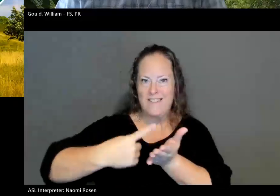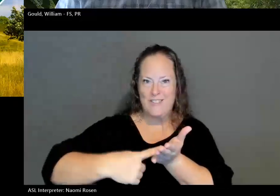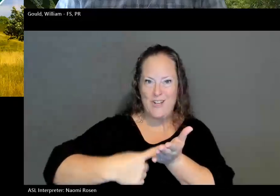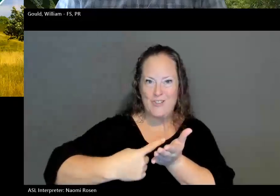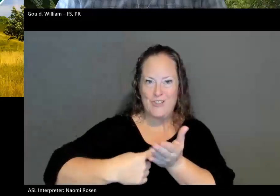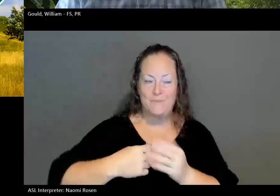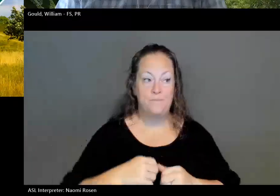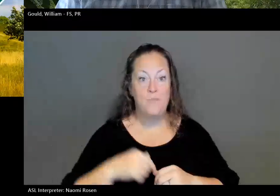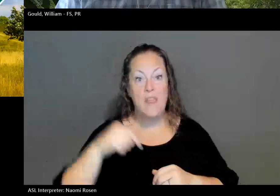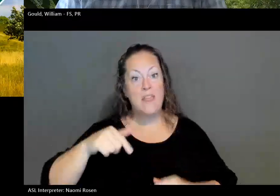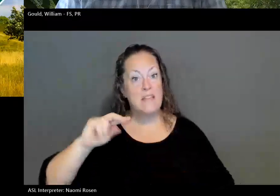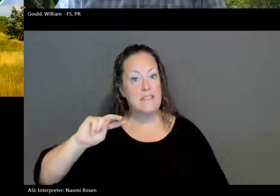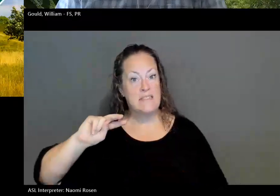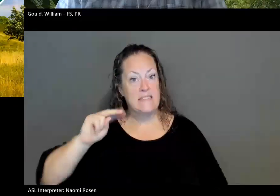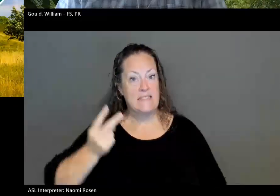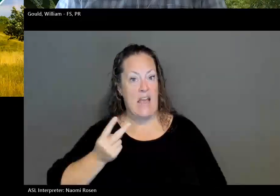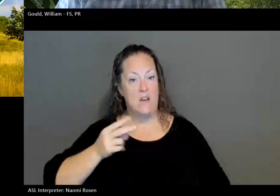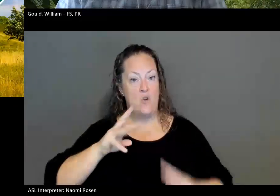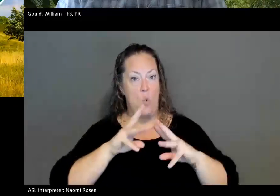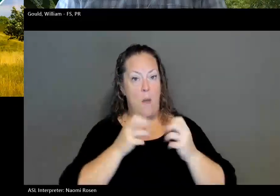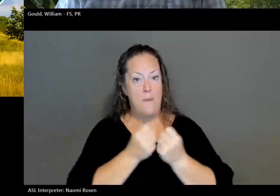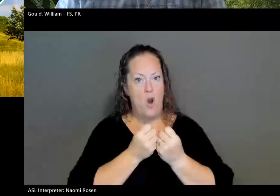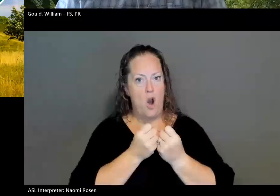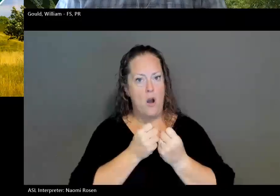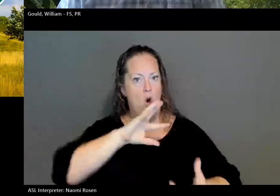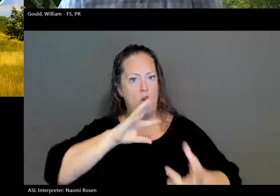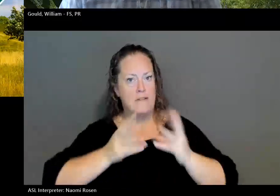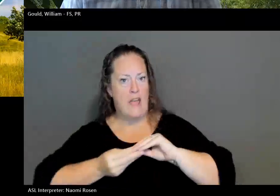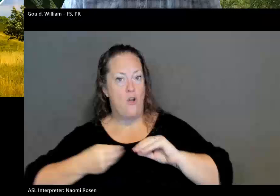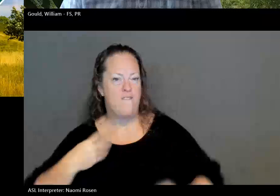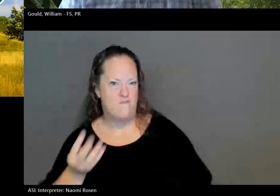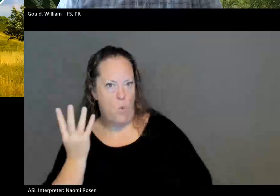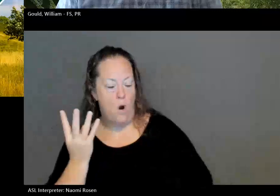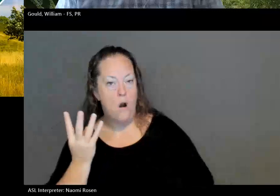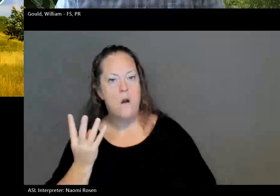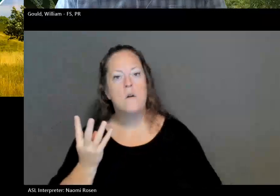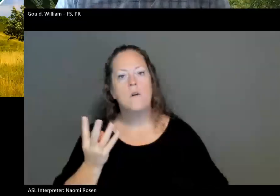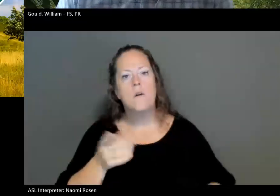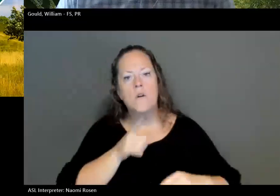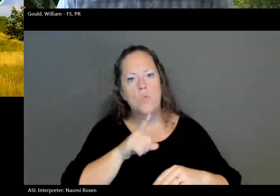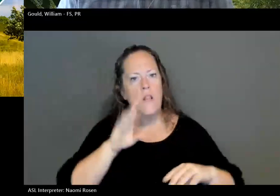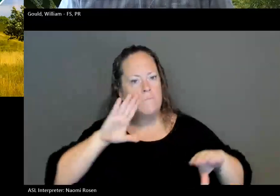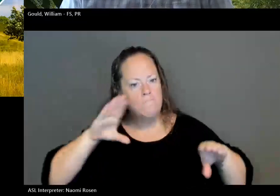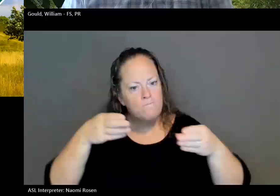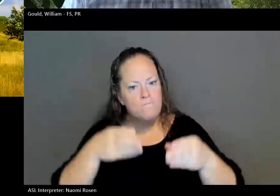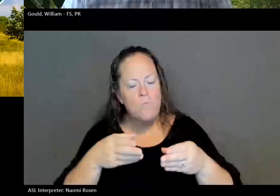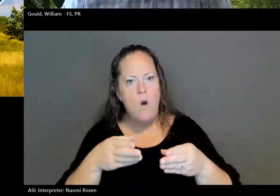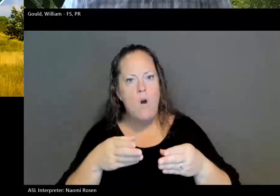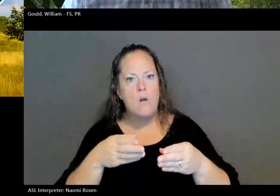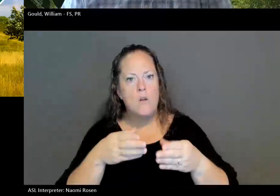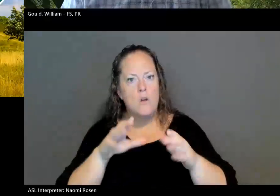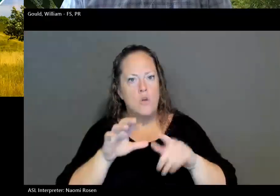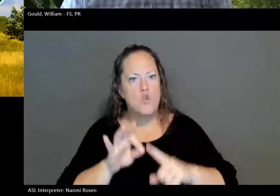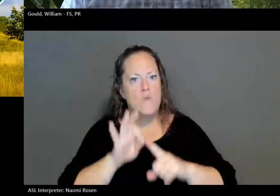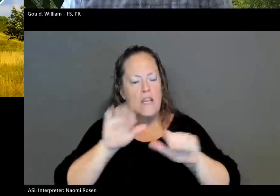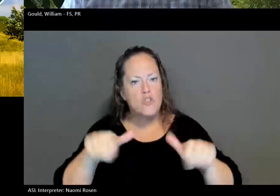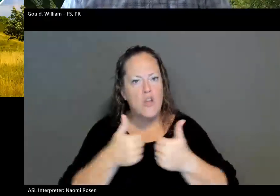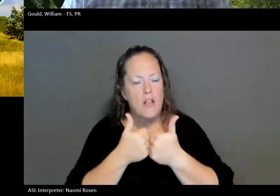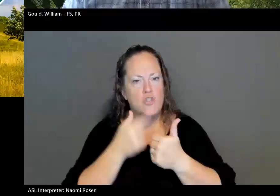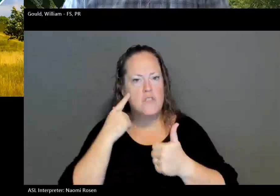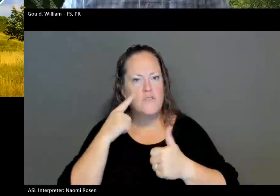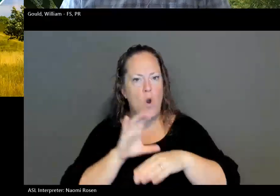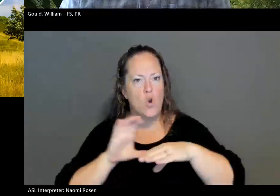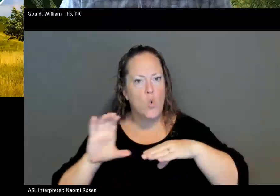second in a series of 4 aimed at the unique challenges that climate change is posing to agriculture in the Caribbean region, and it will